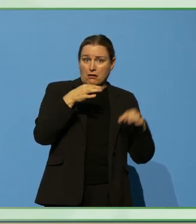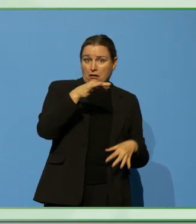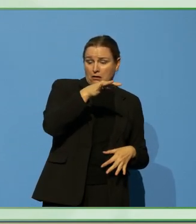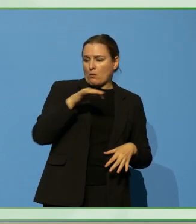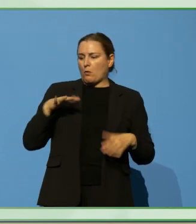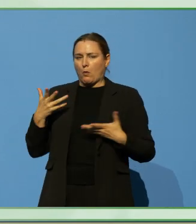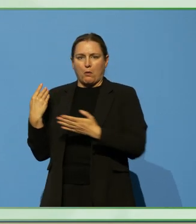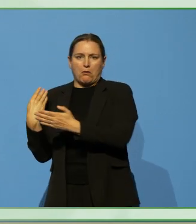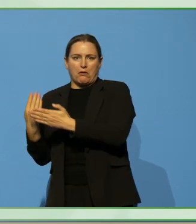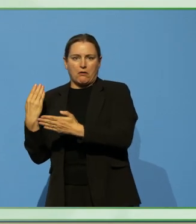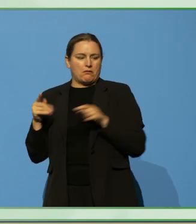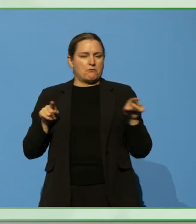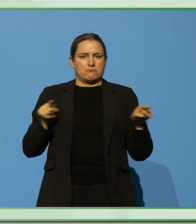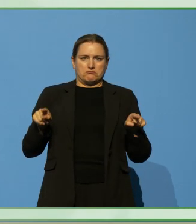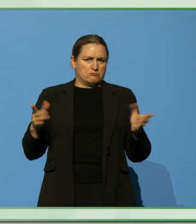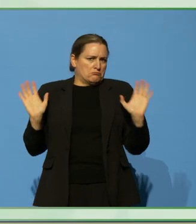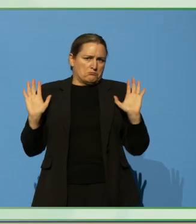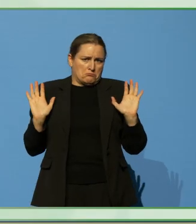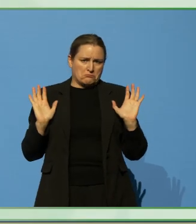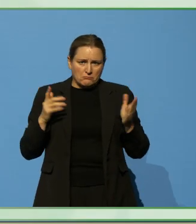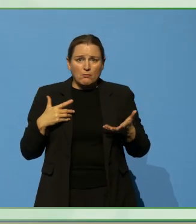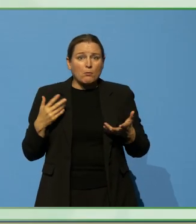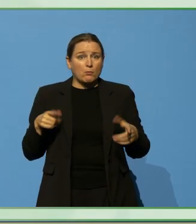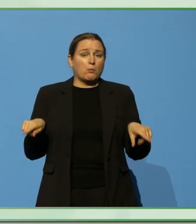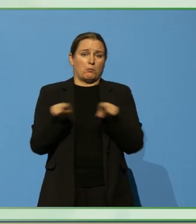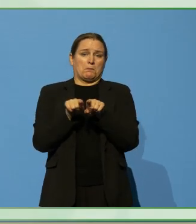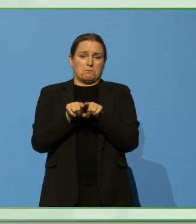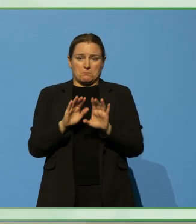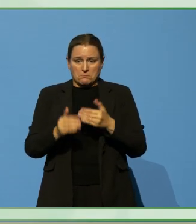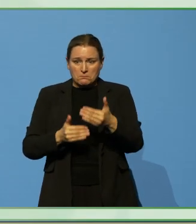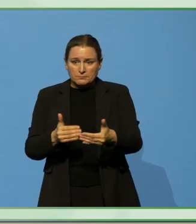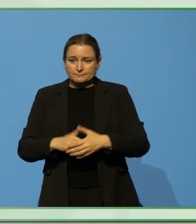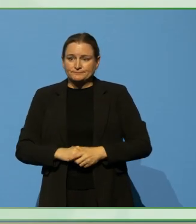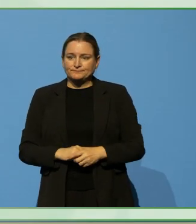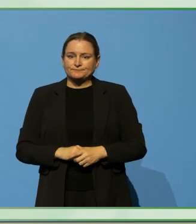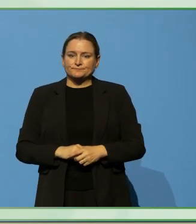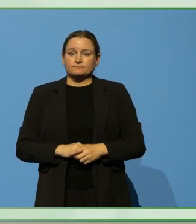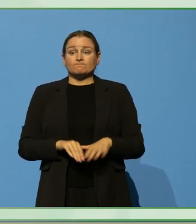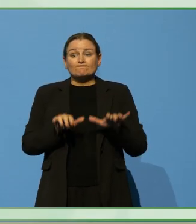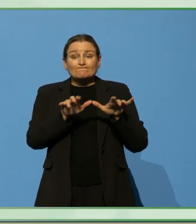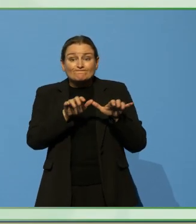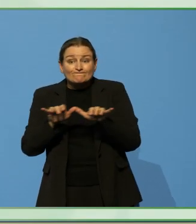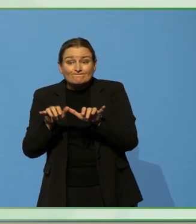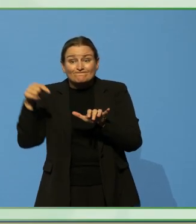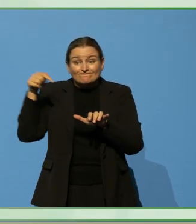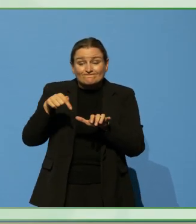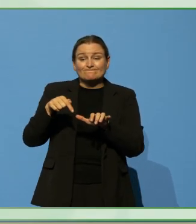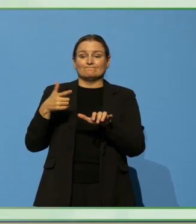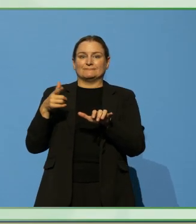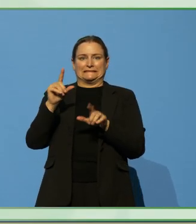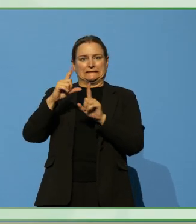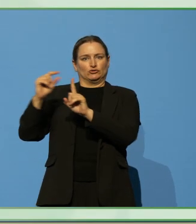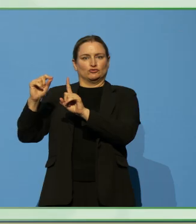online digital euro would look a bit like the current card payments, for example, that you know, that you